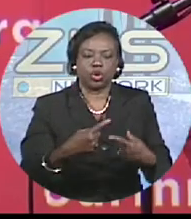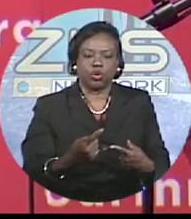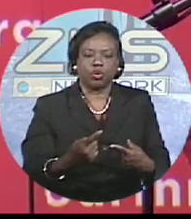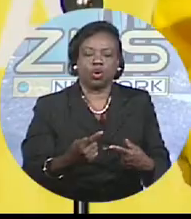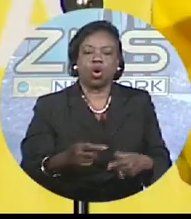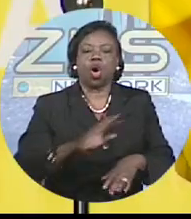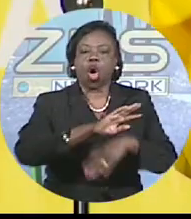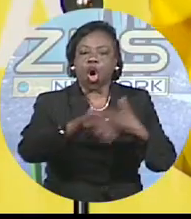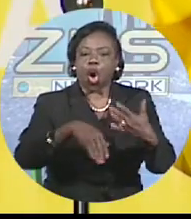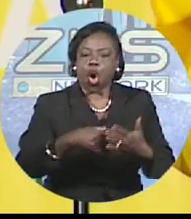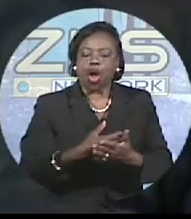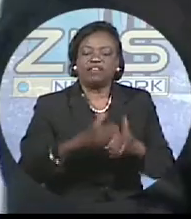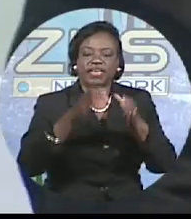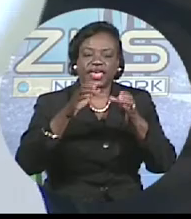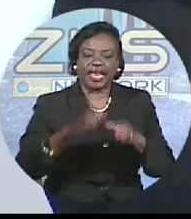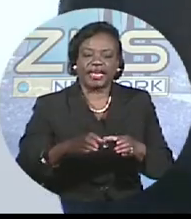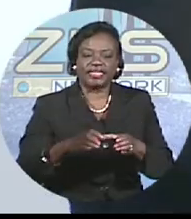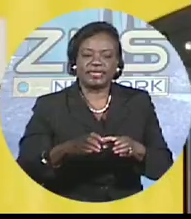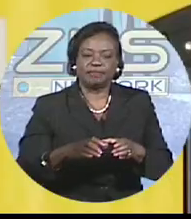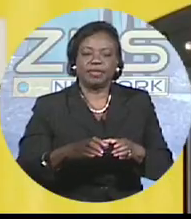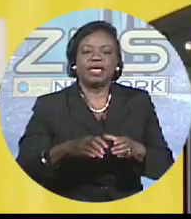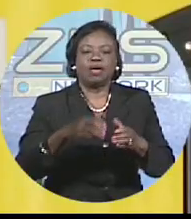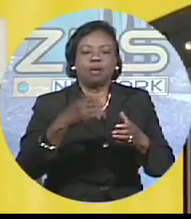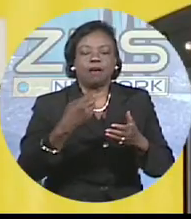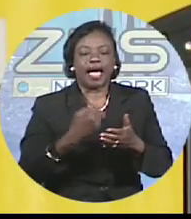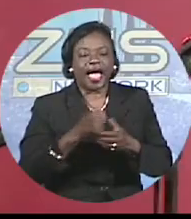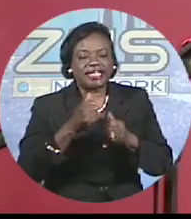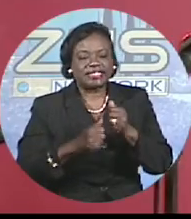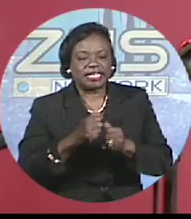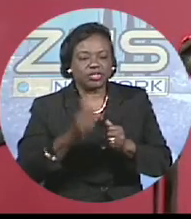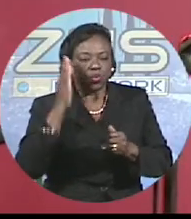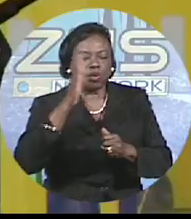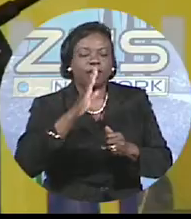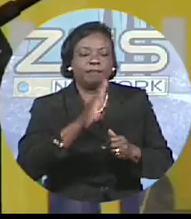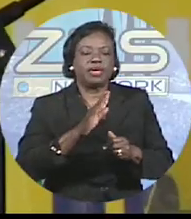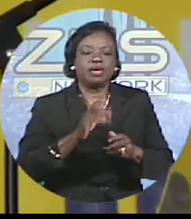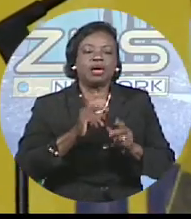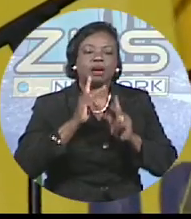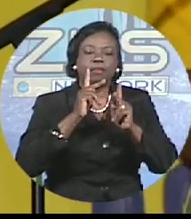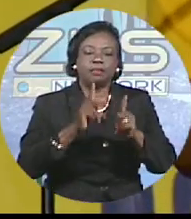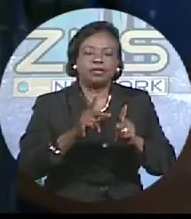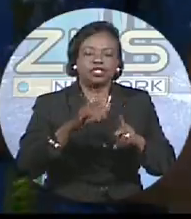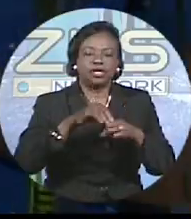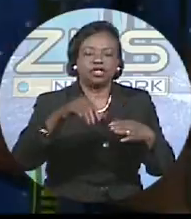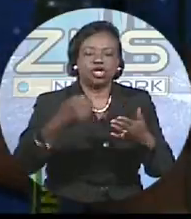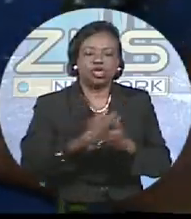be published for the public on April 22nd in the local dailies. LaDawn Davis, ZNS Network News.